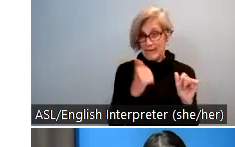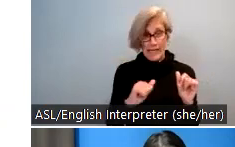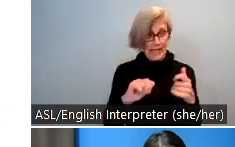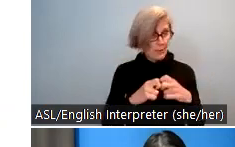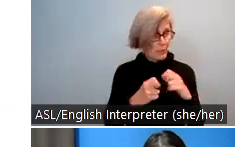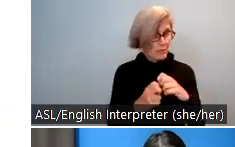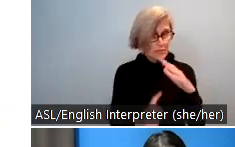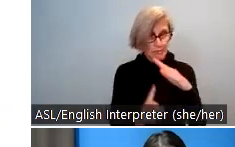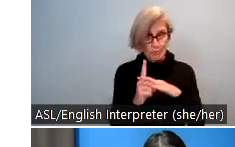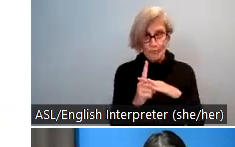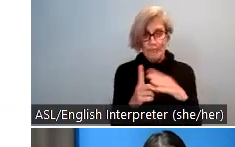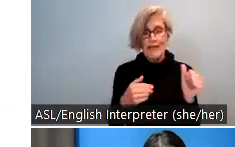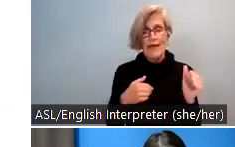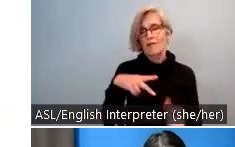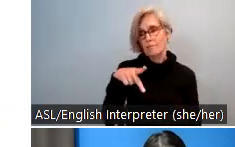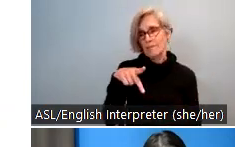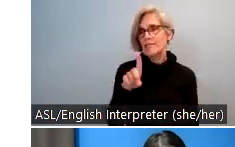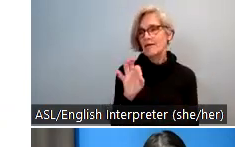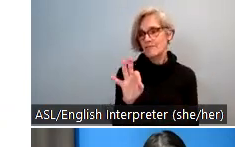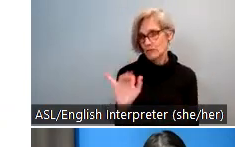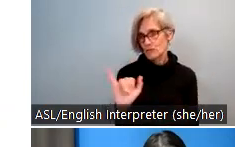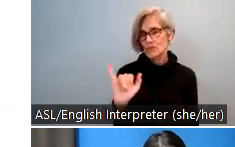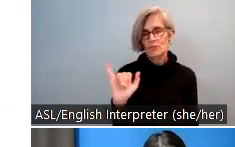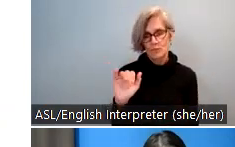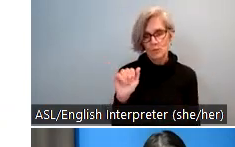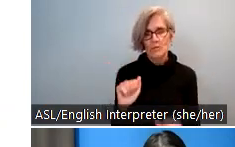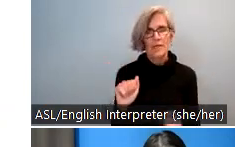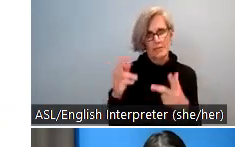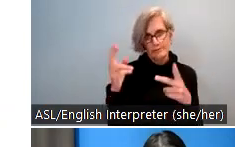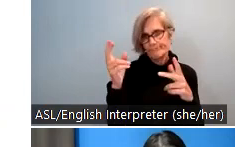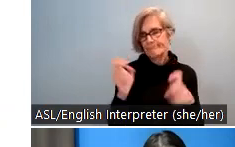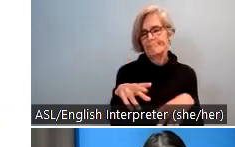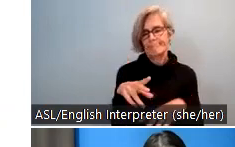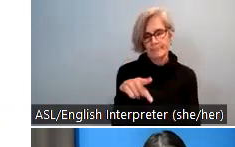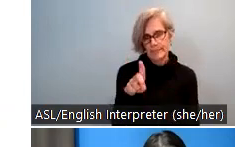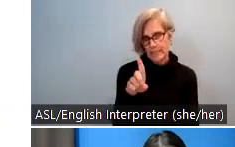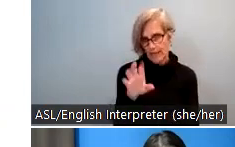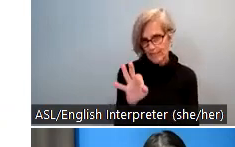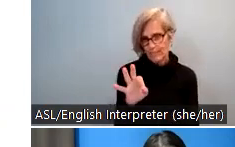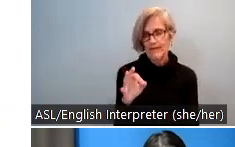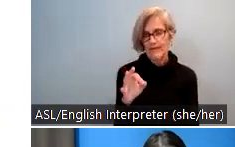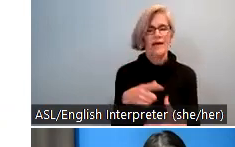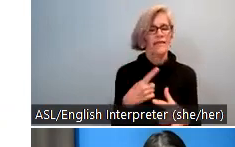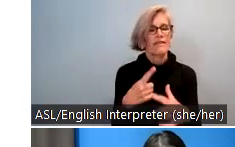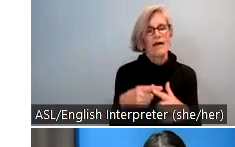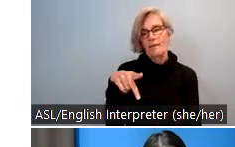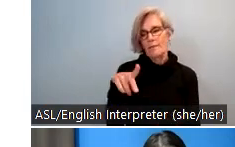the PDF version that is available, and you would email that PDF